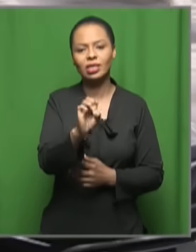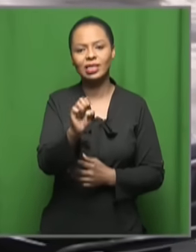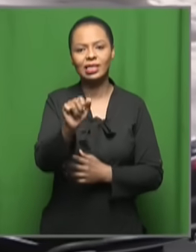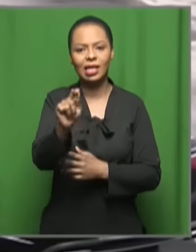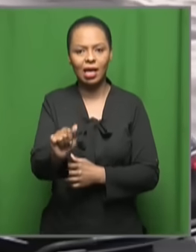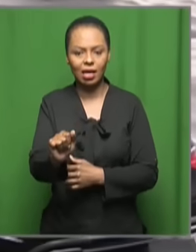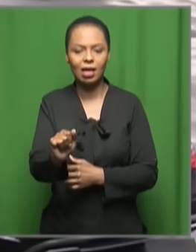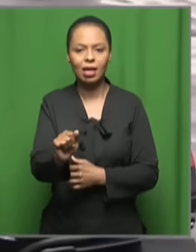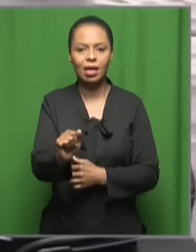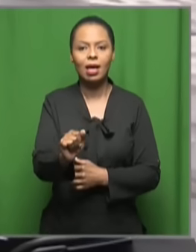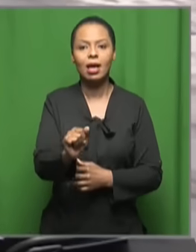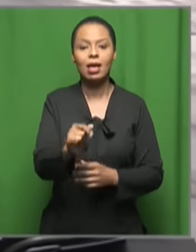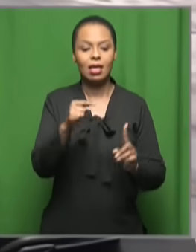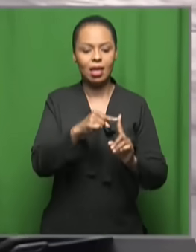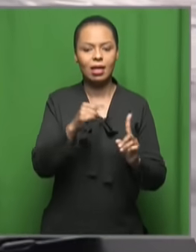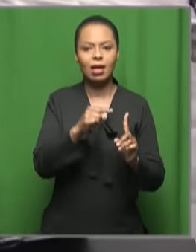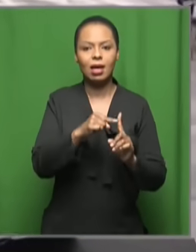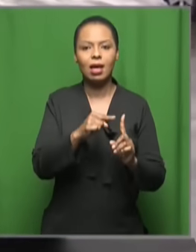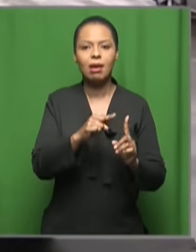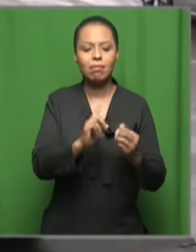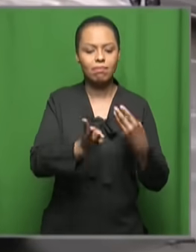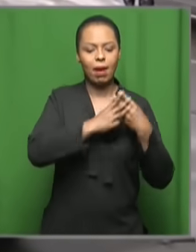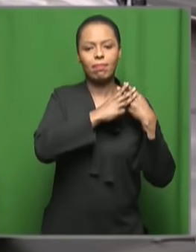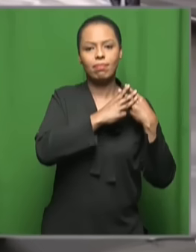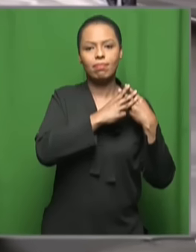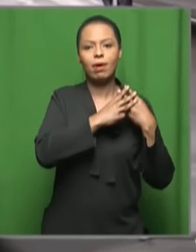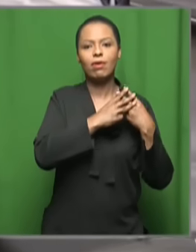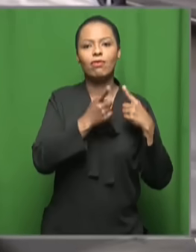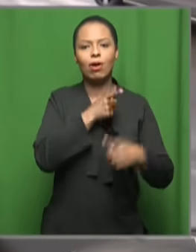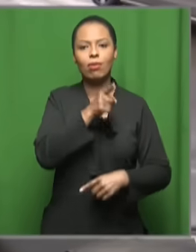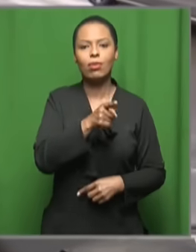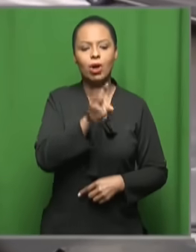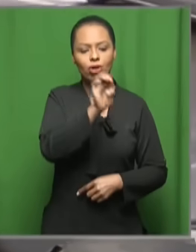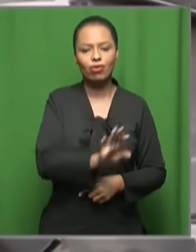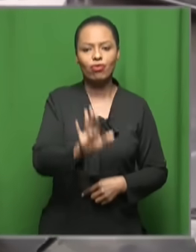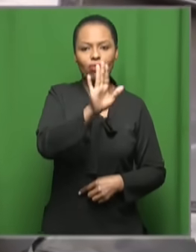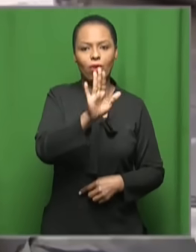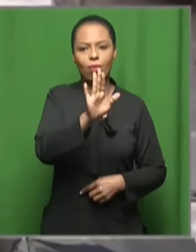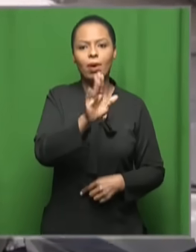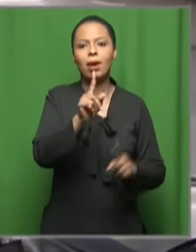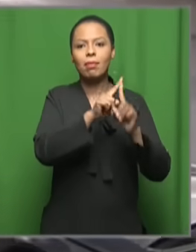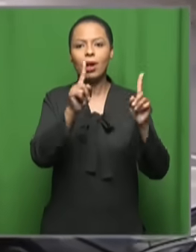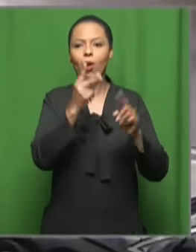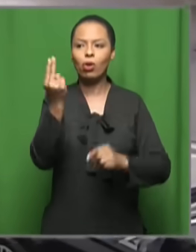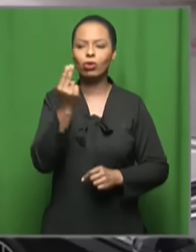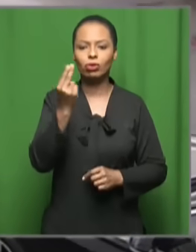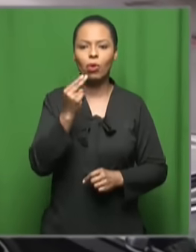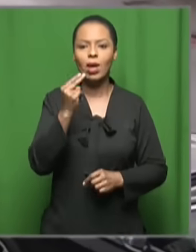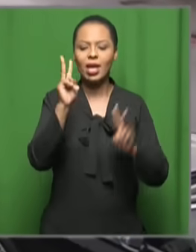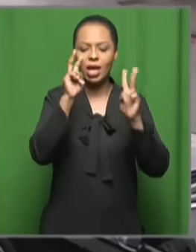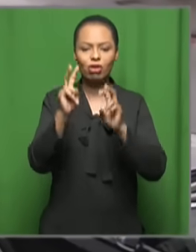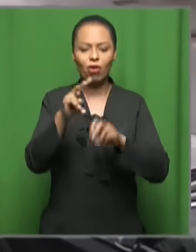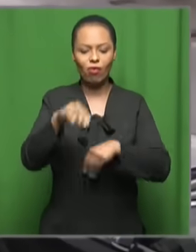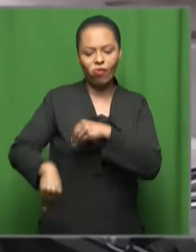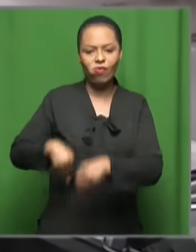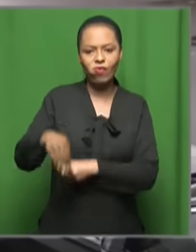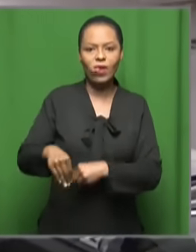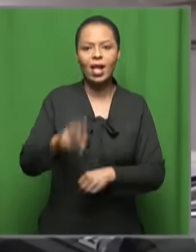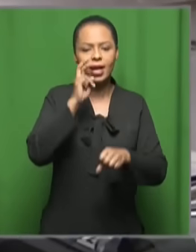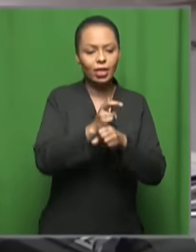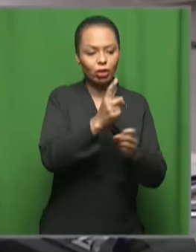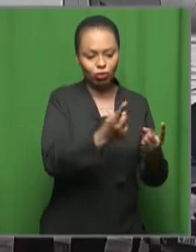He gets prosecuted in Europe, and there are issues followed around there, but there's also issues of corruption here that they need to come and answer